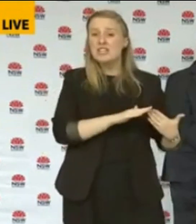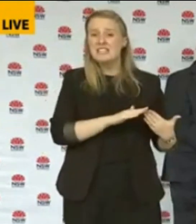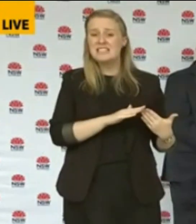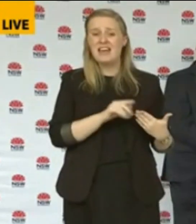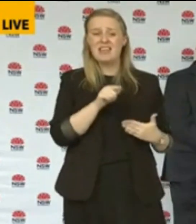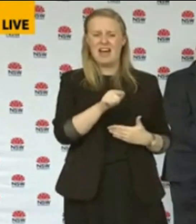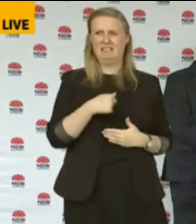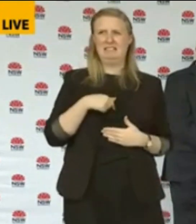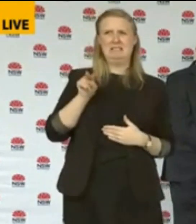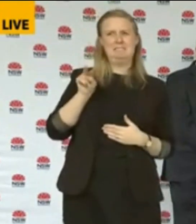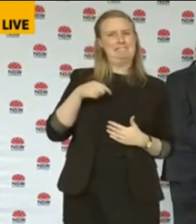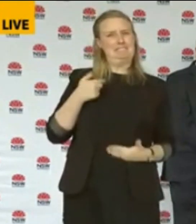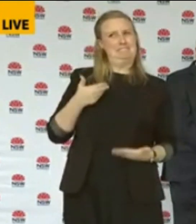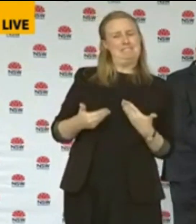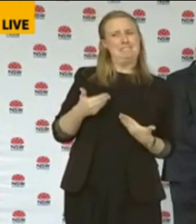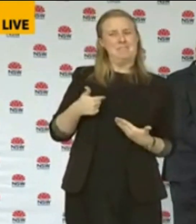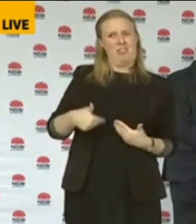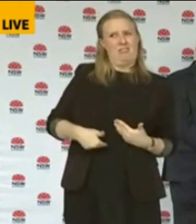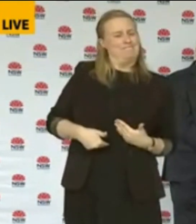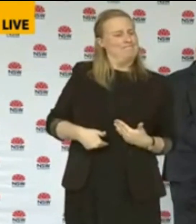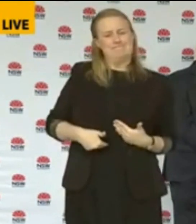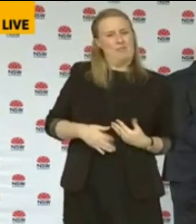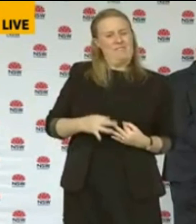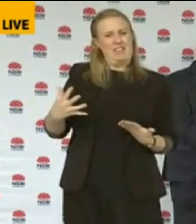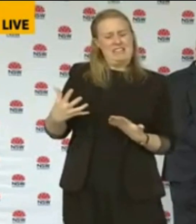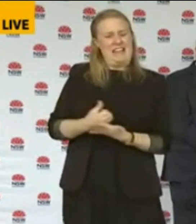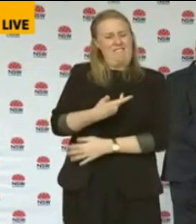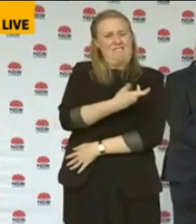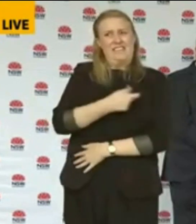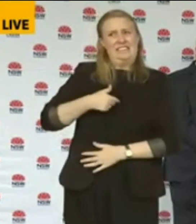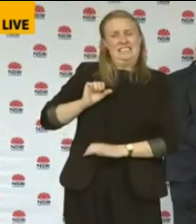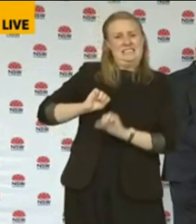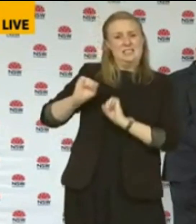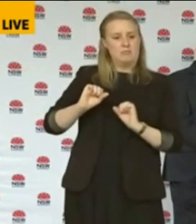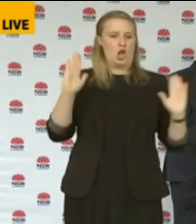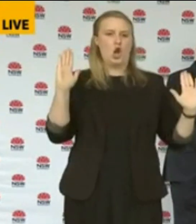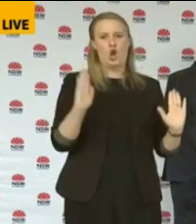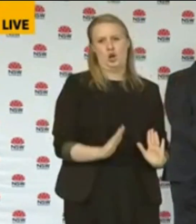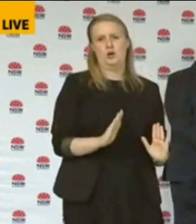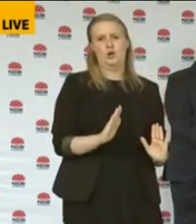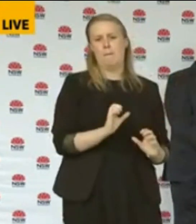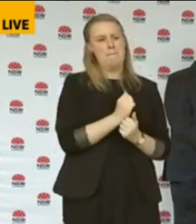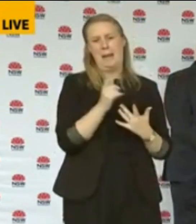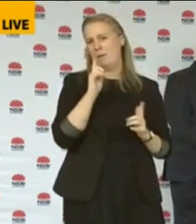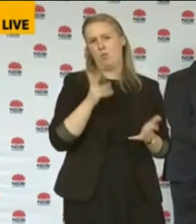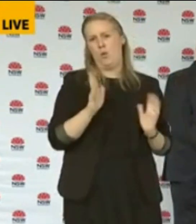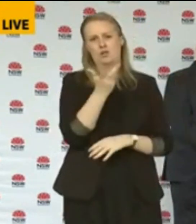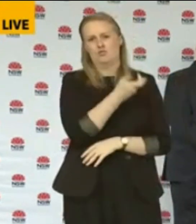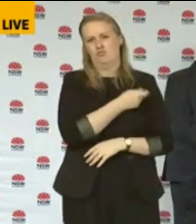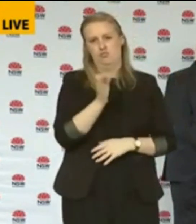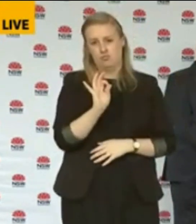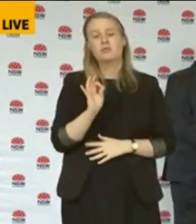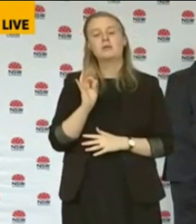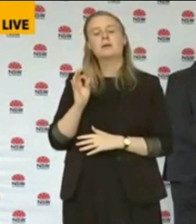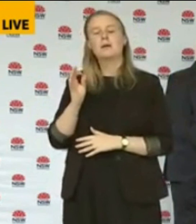might be even a couple of weeks earlier than first intended. I'm confident, I'm supportive of where the federal government is in this place. There is no politics to